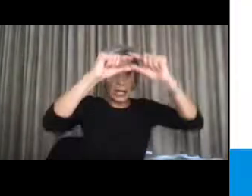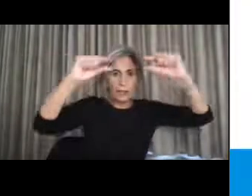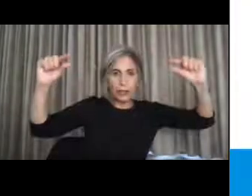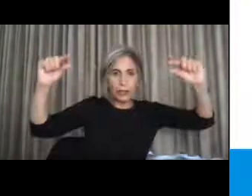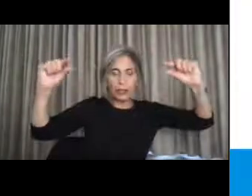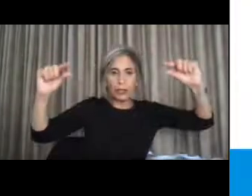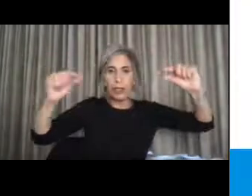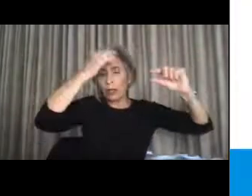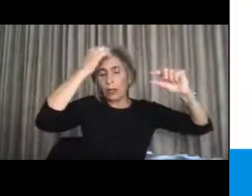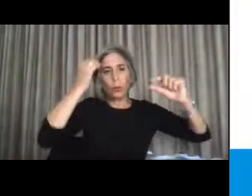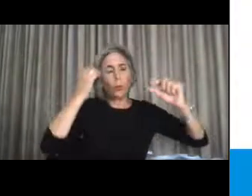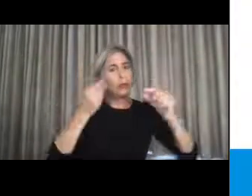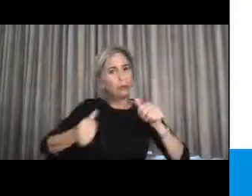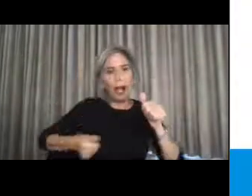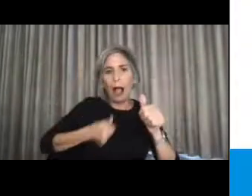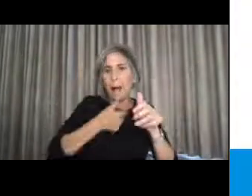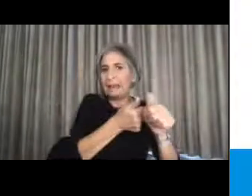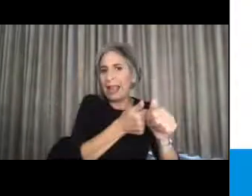that